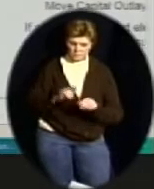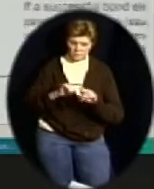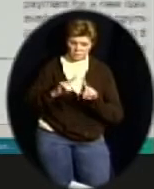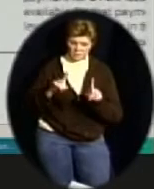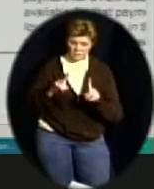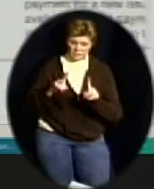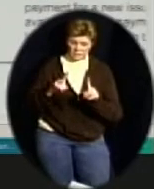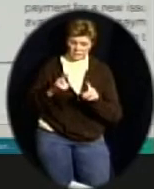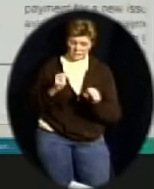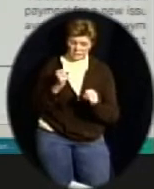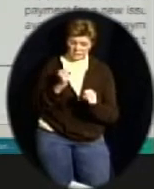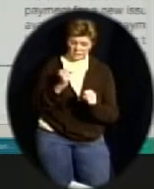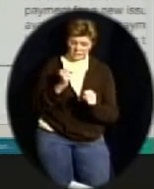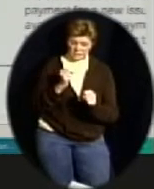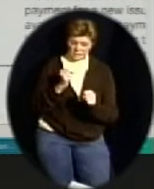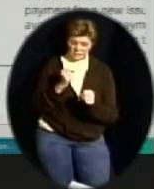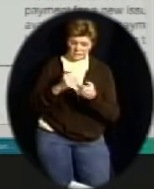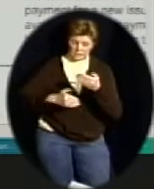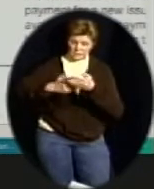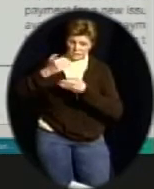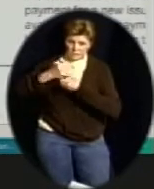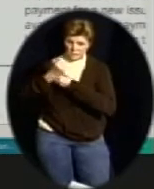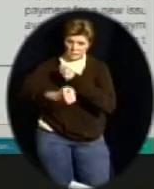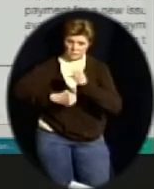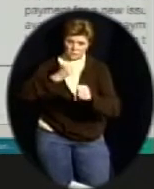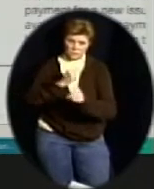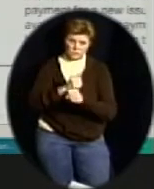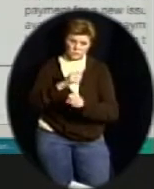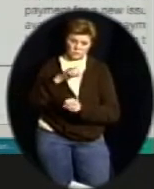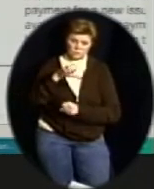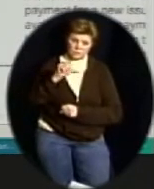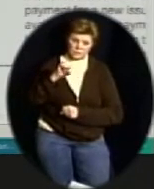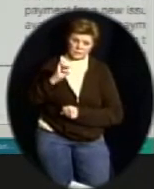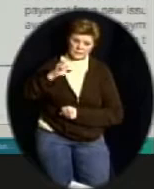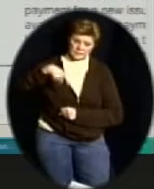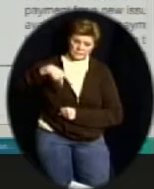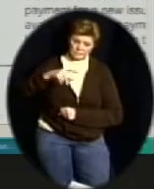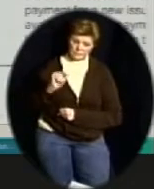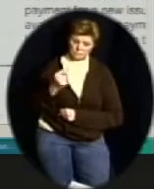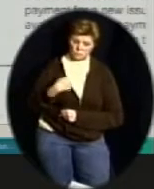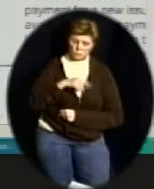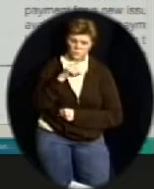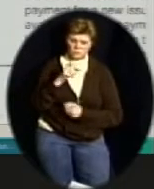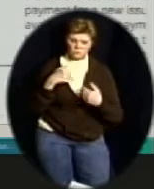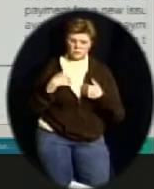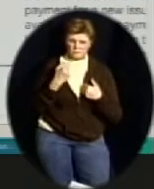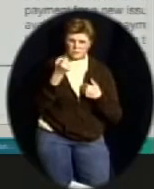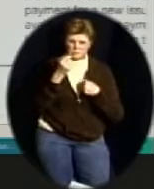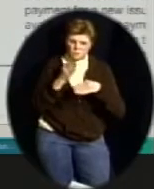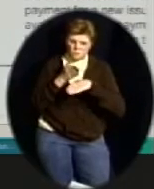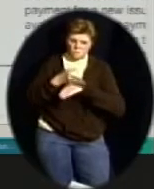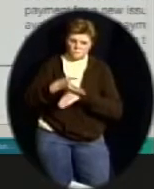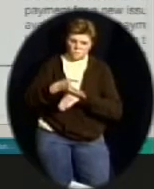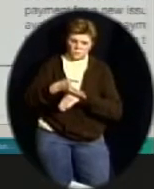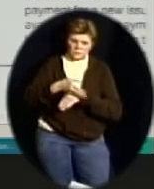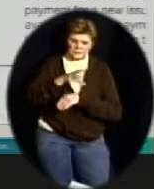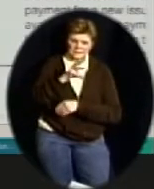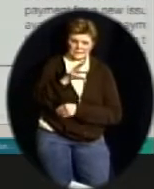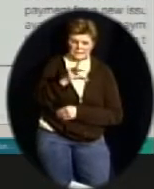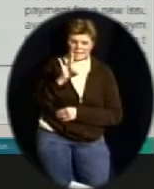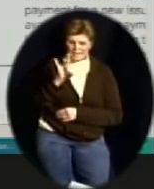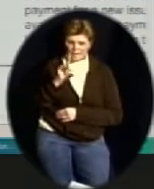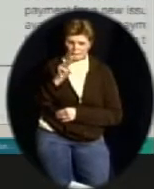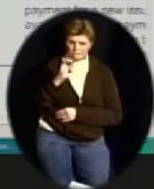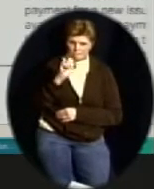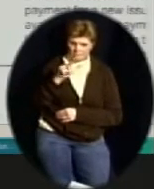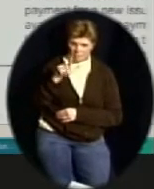scenario, we would have a projected mill levy of a little over 68 mills, which would represent a small